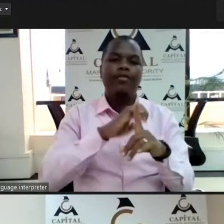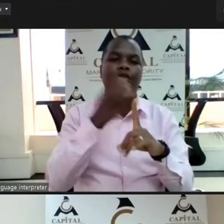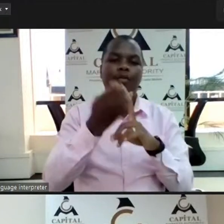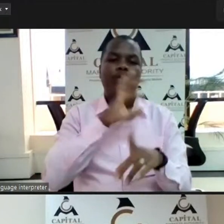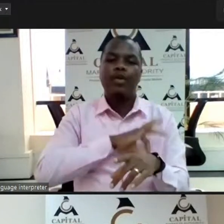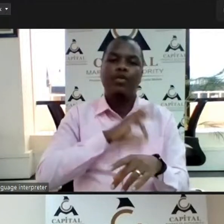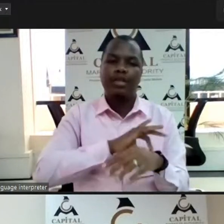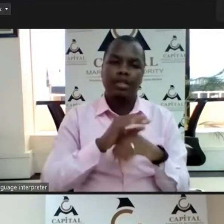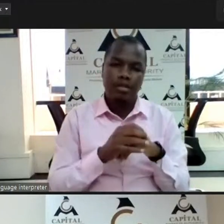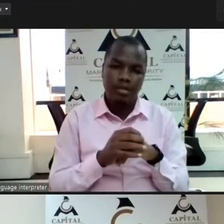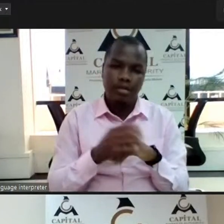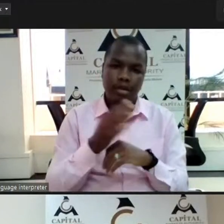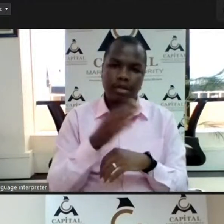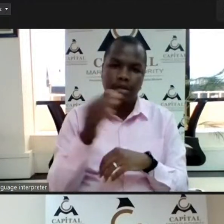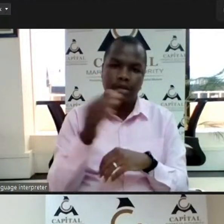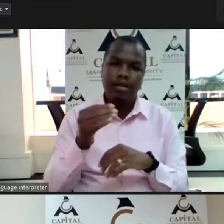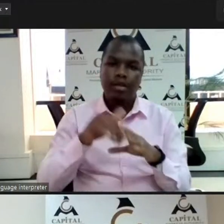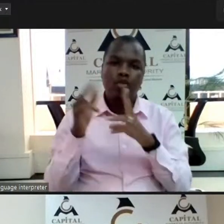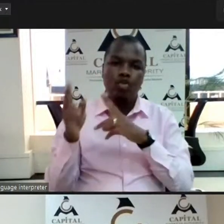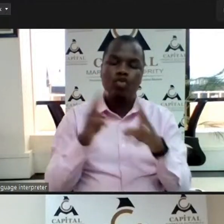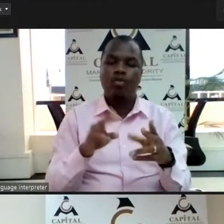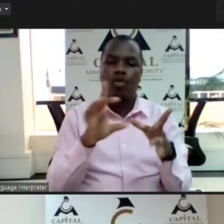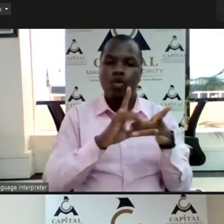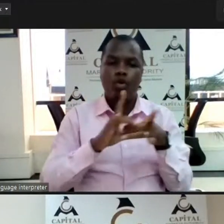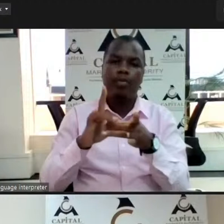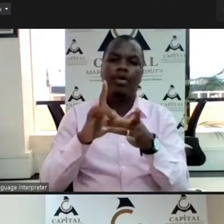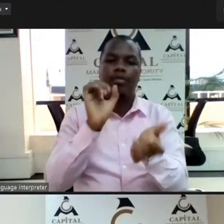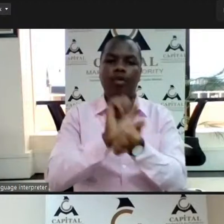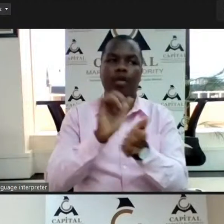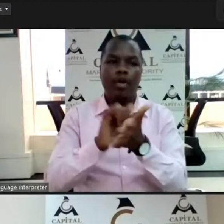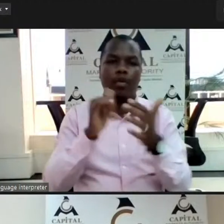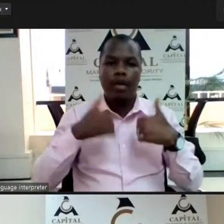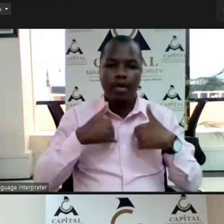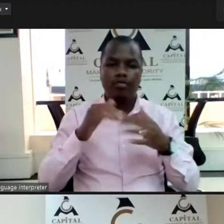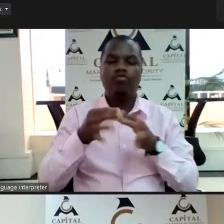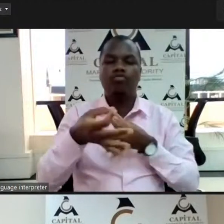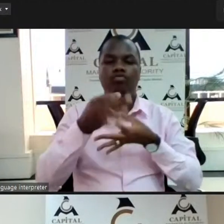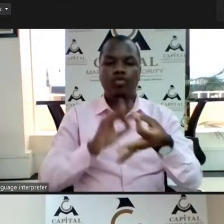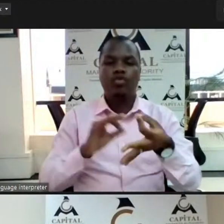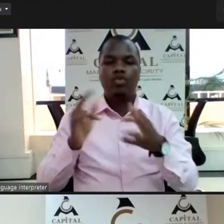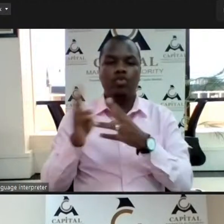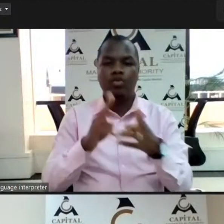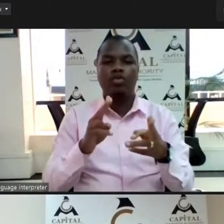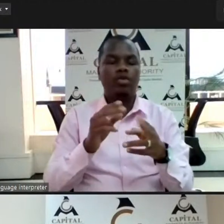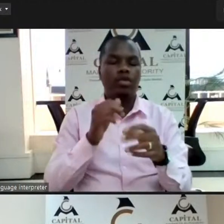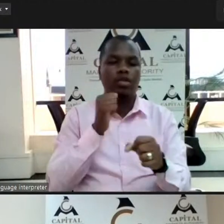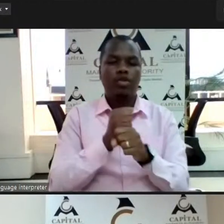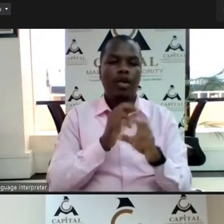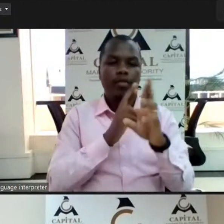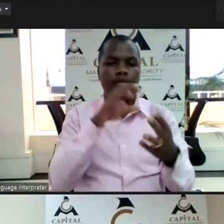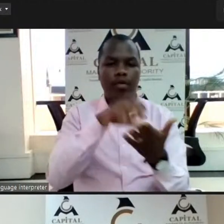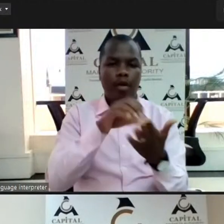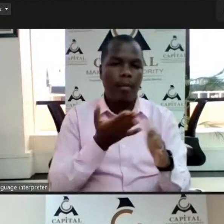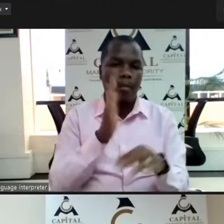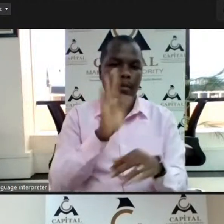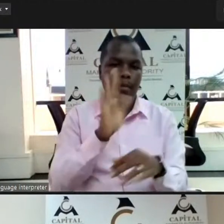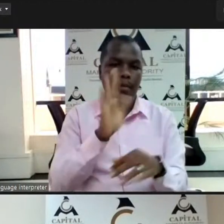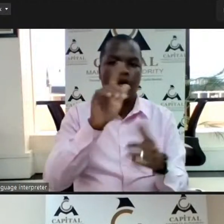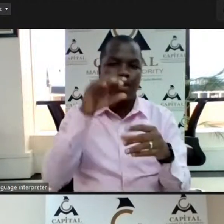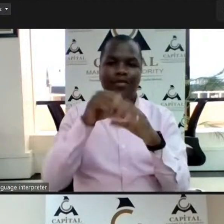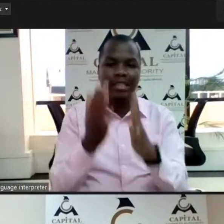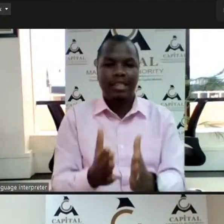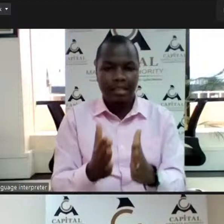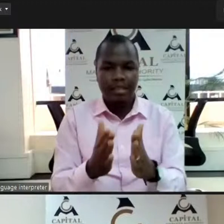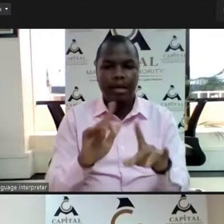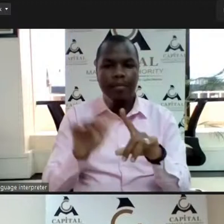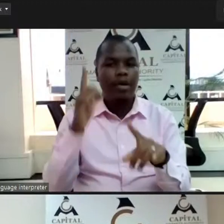benefits. And in the normal corporate bonds that we have listed at the exchange, you normally don't have a reporting component back to investors. But